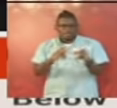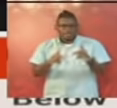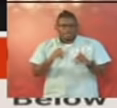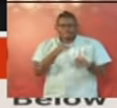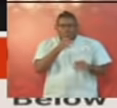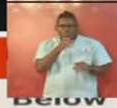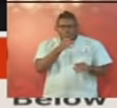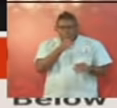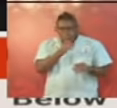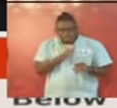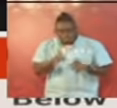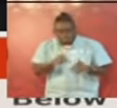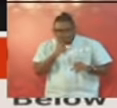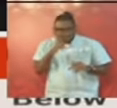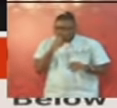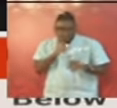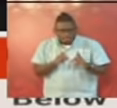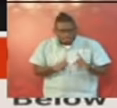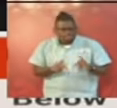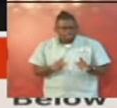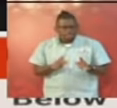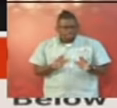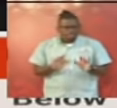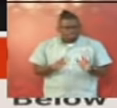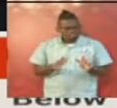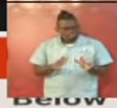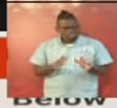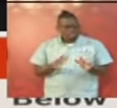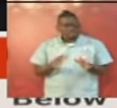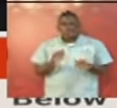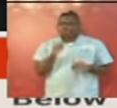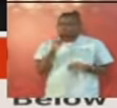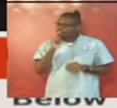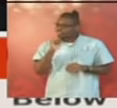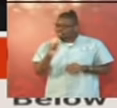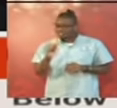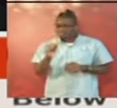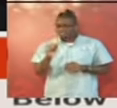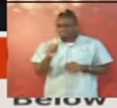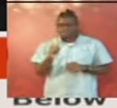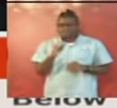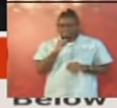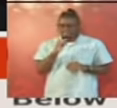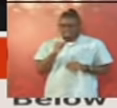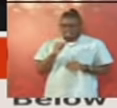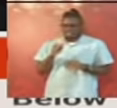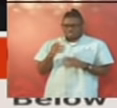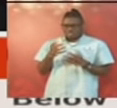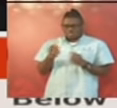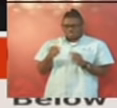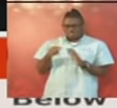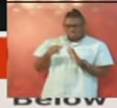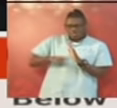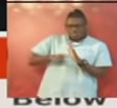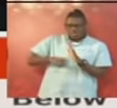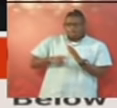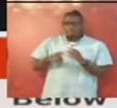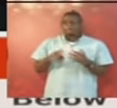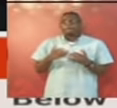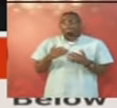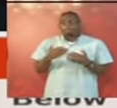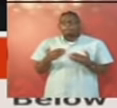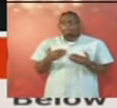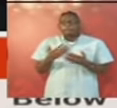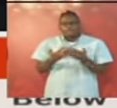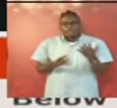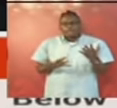person with a limited life expectancy, you wouldn't want to be very tight with their blood sugars. because low levels have been found to increase the